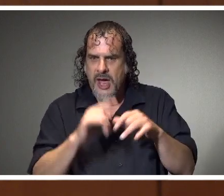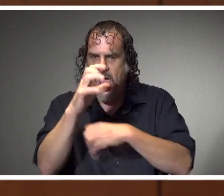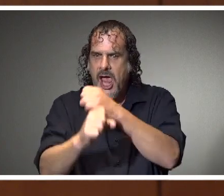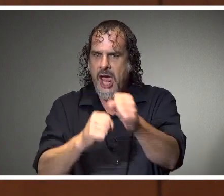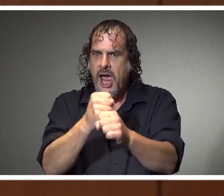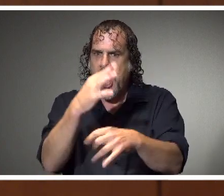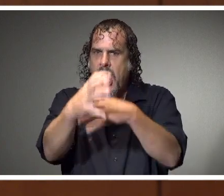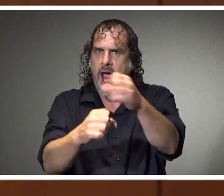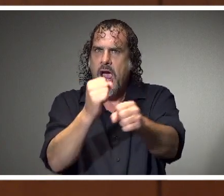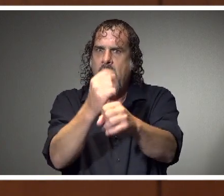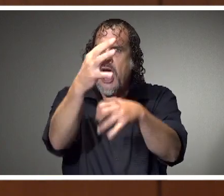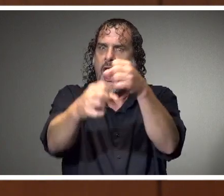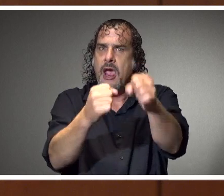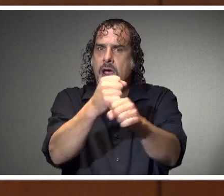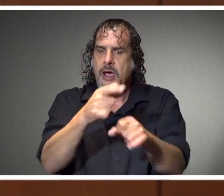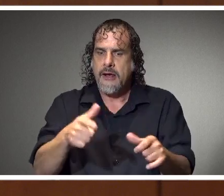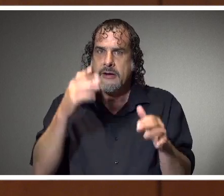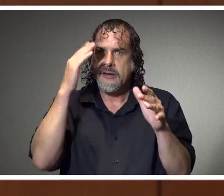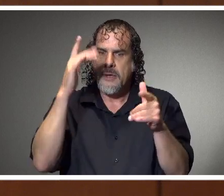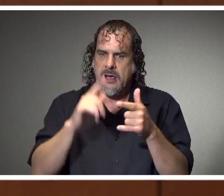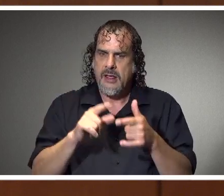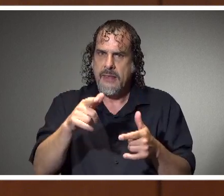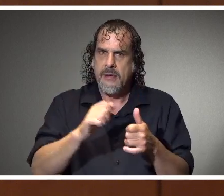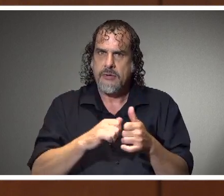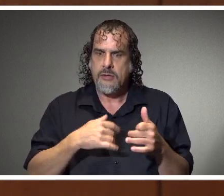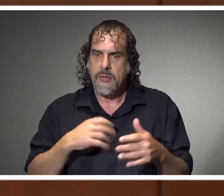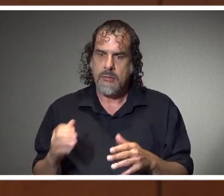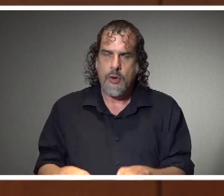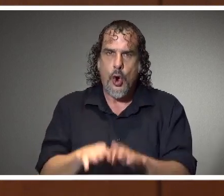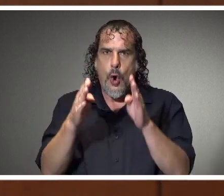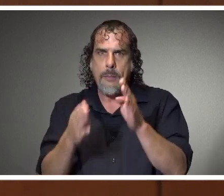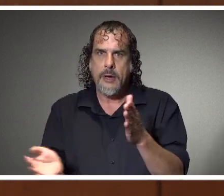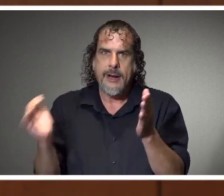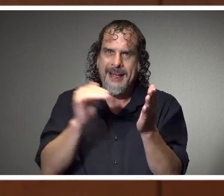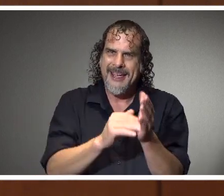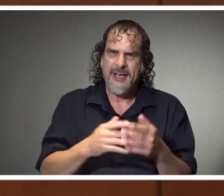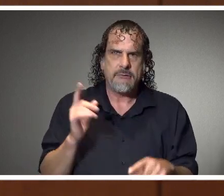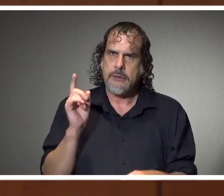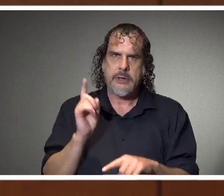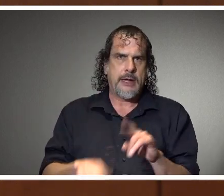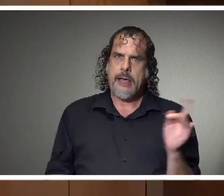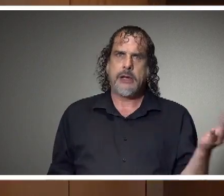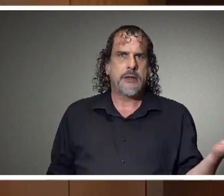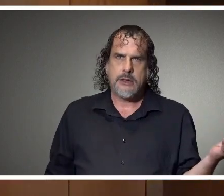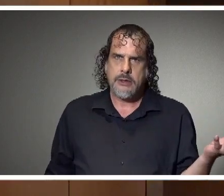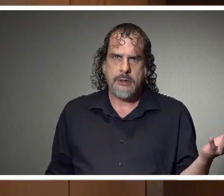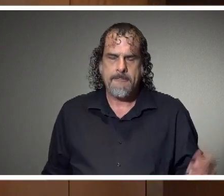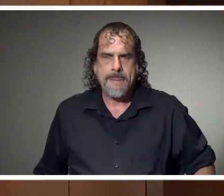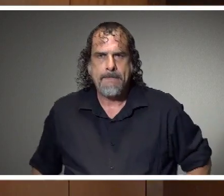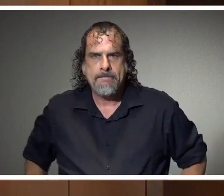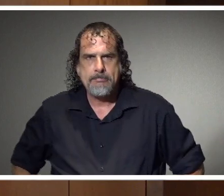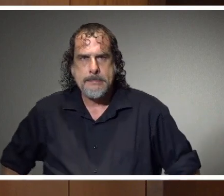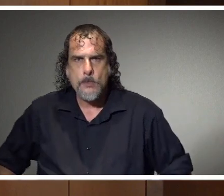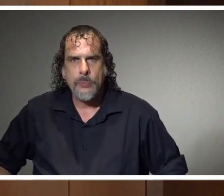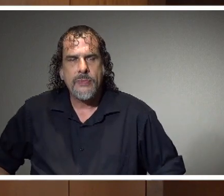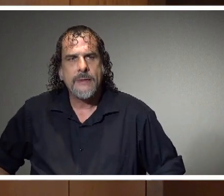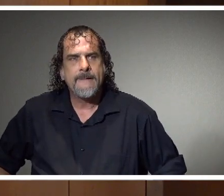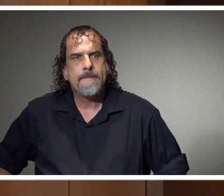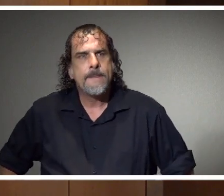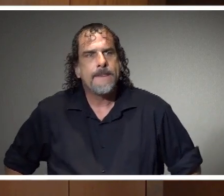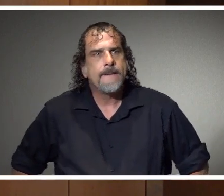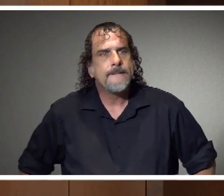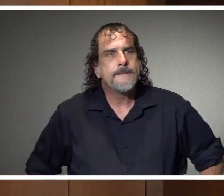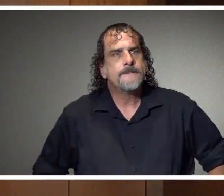end and expect them to be able to rally back just at the snap of a finger. Renee?